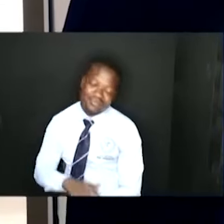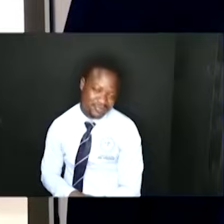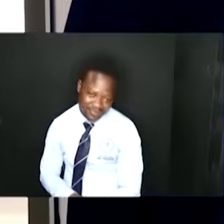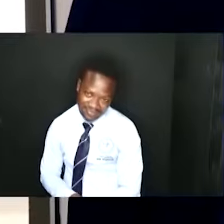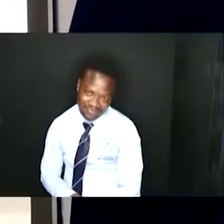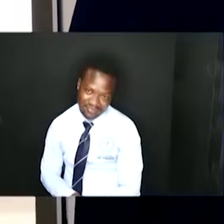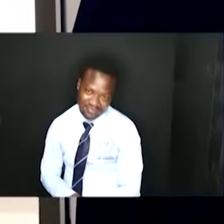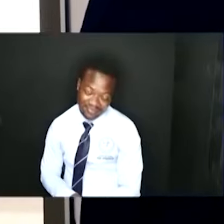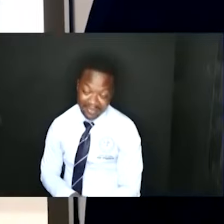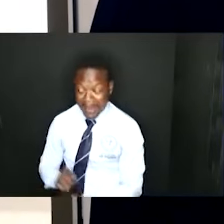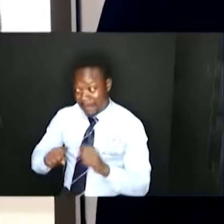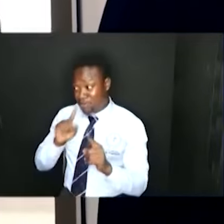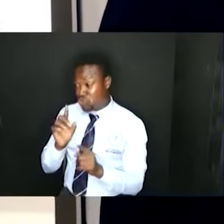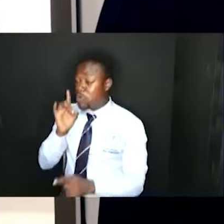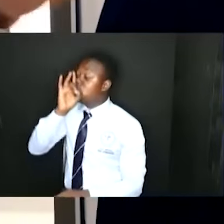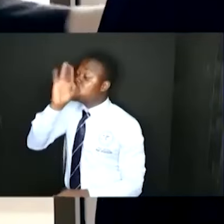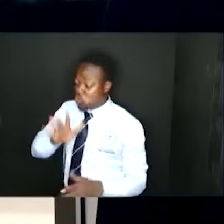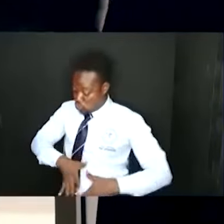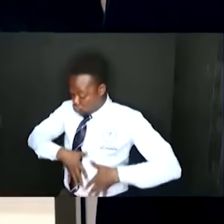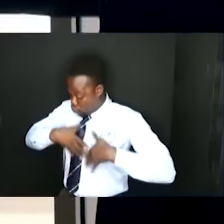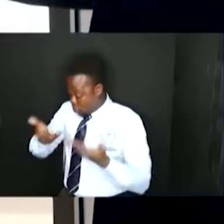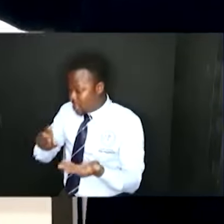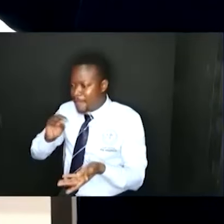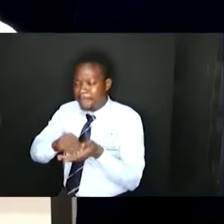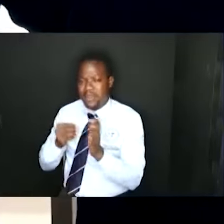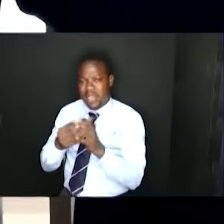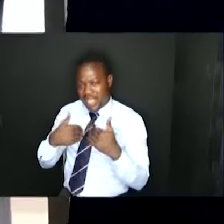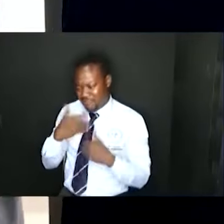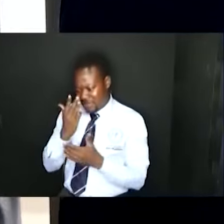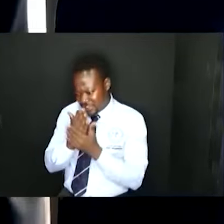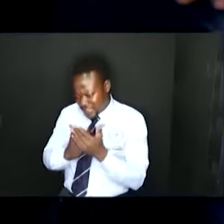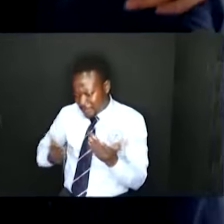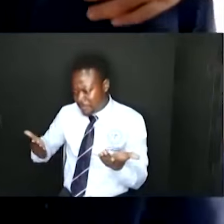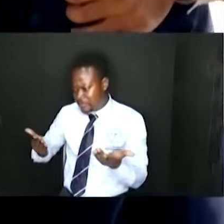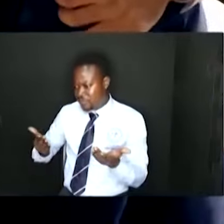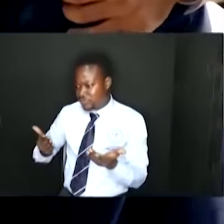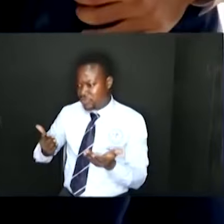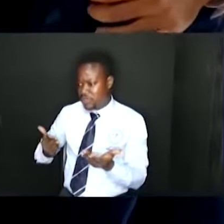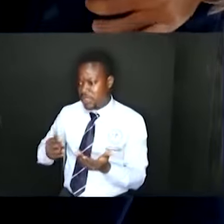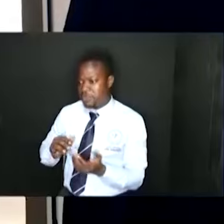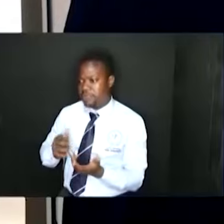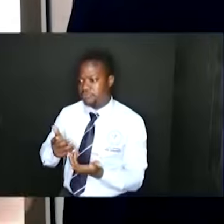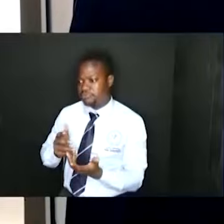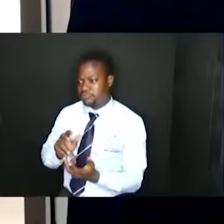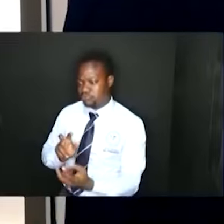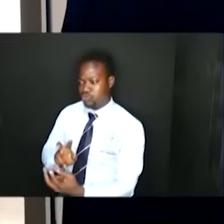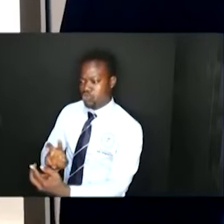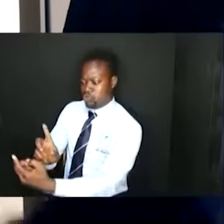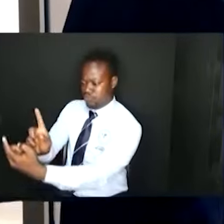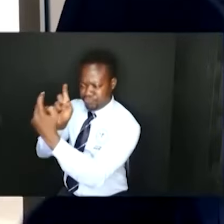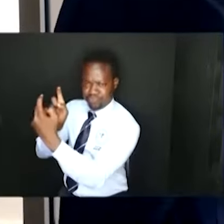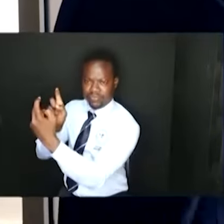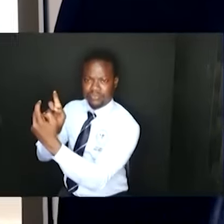bitterness. But in true confession, there could be an element of confrontation.